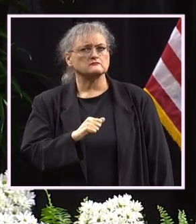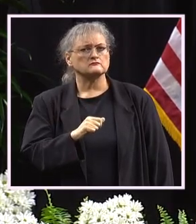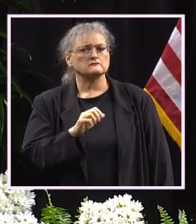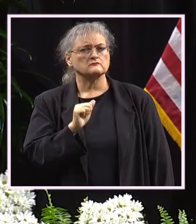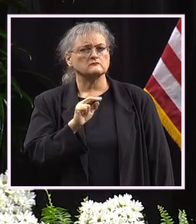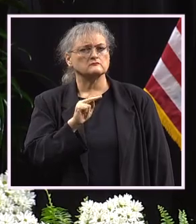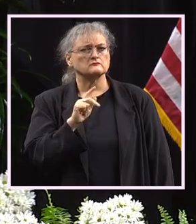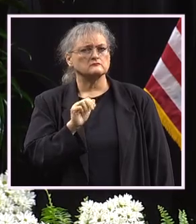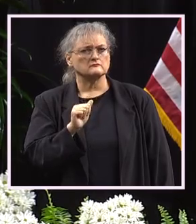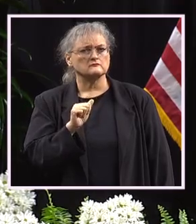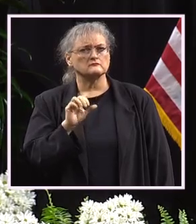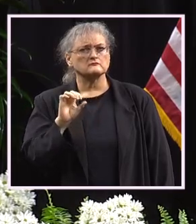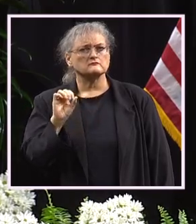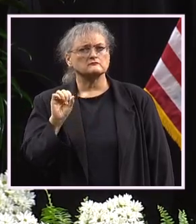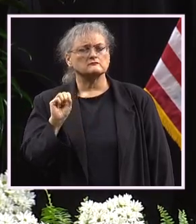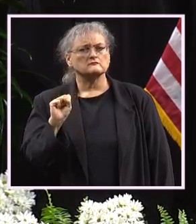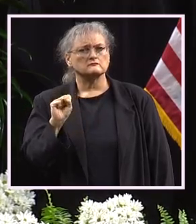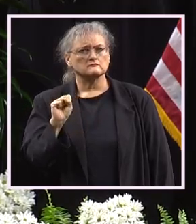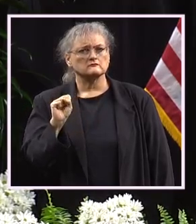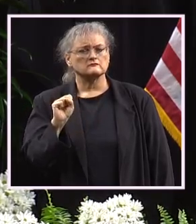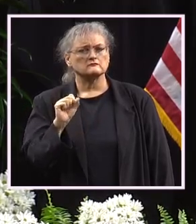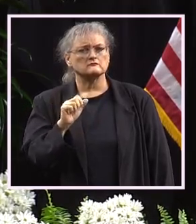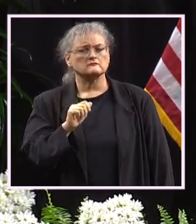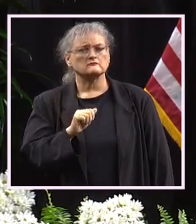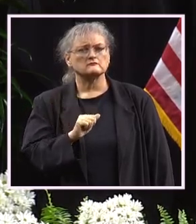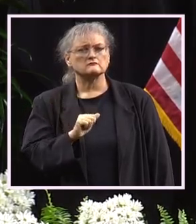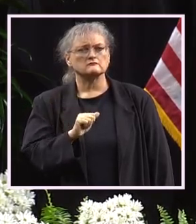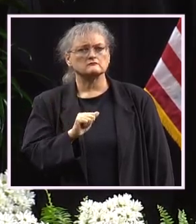Ana Laura Sanchez, summa cum laude.